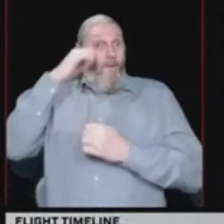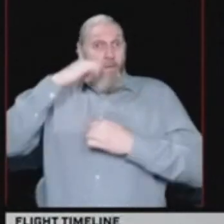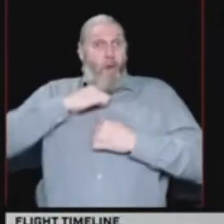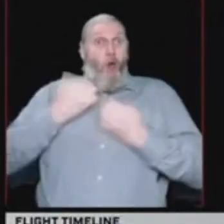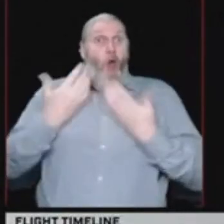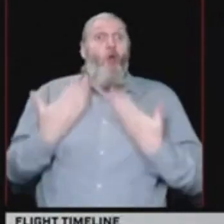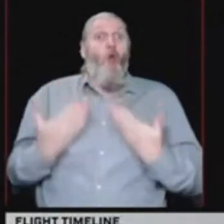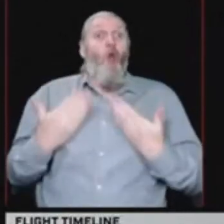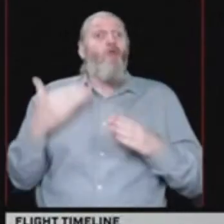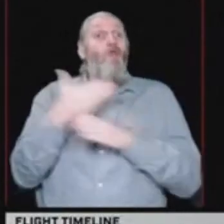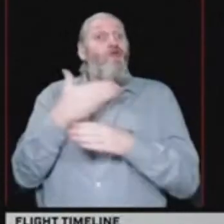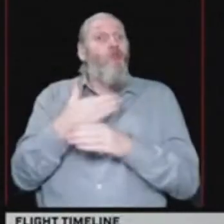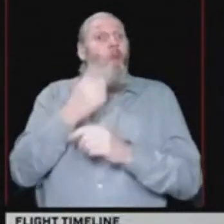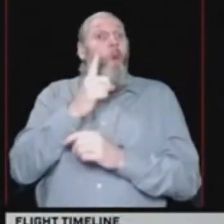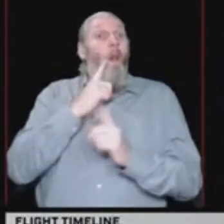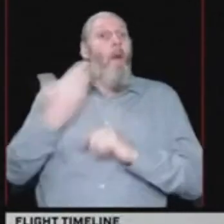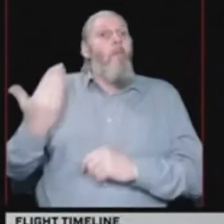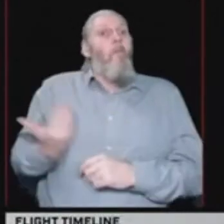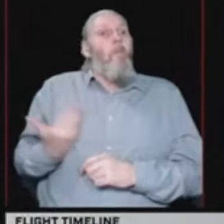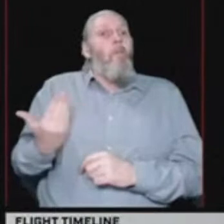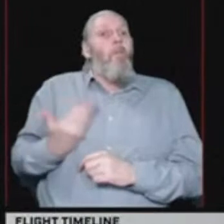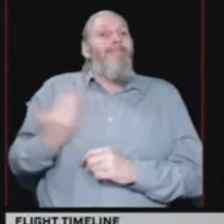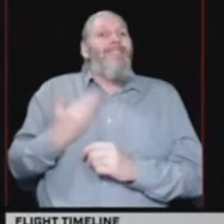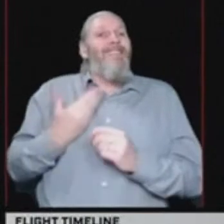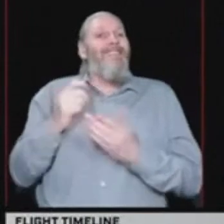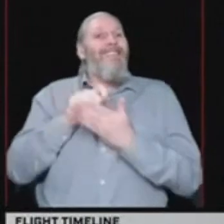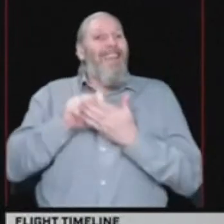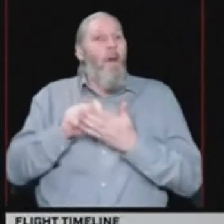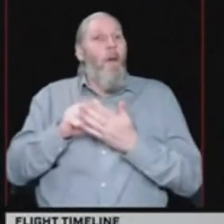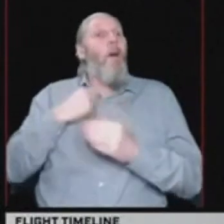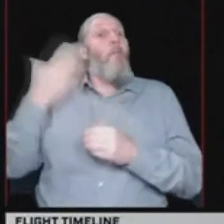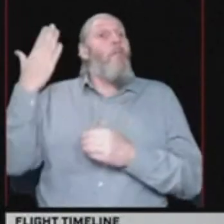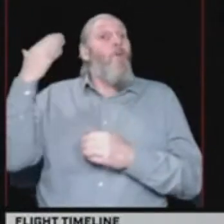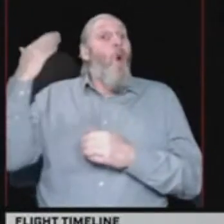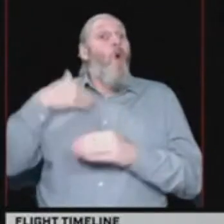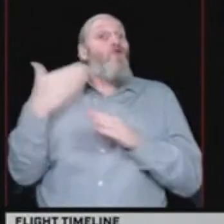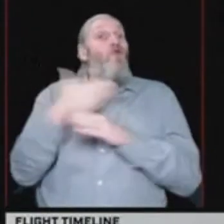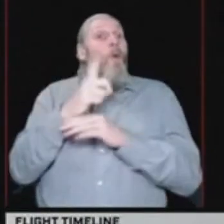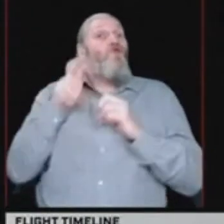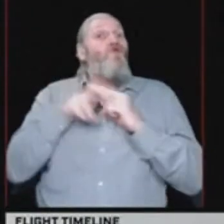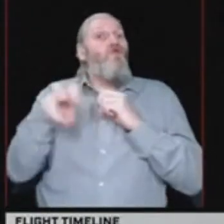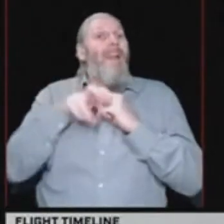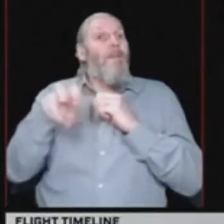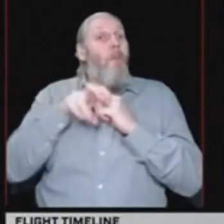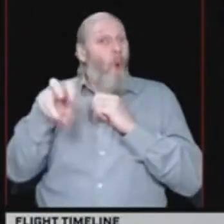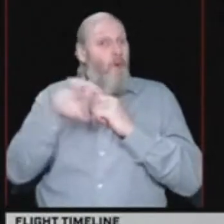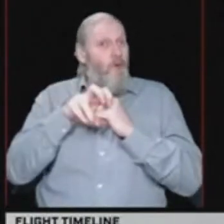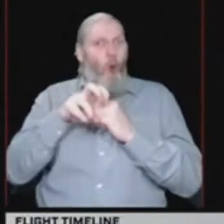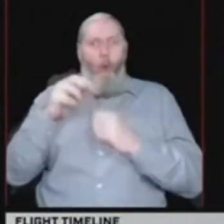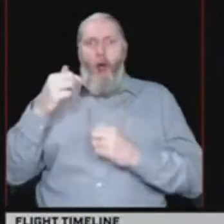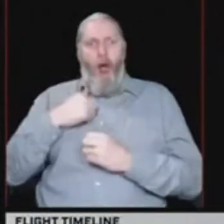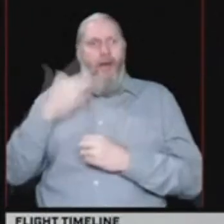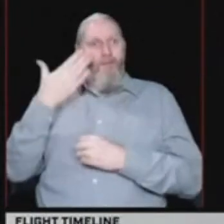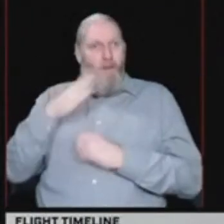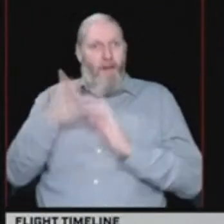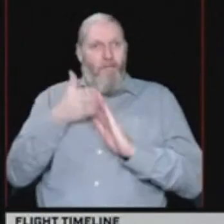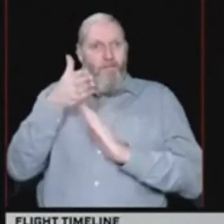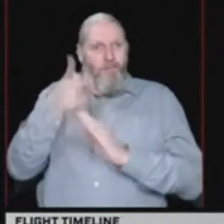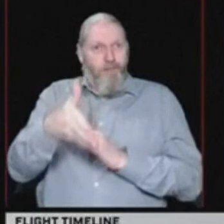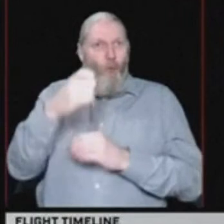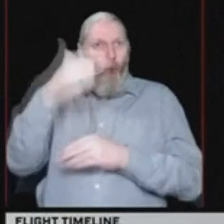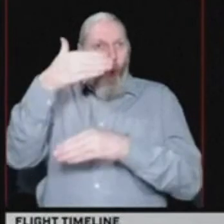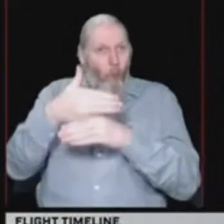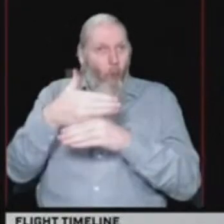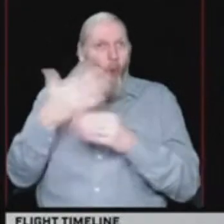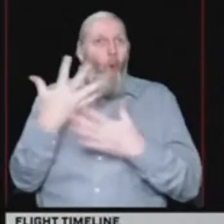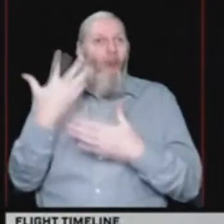in my previous job as the transport secretary, I've tracked and worked on this launch. I've been down to Newquay in Cornwall. I actually brought over the rocket